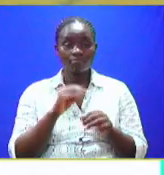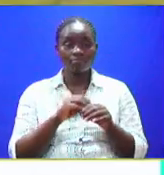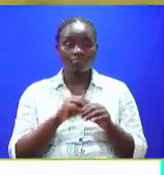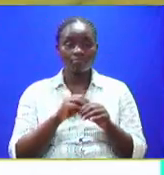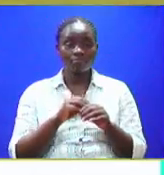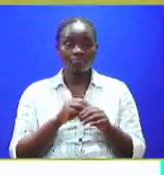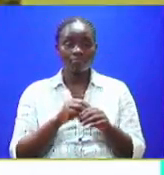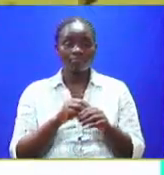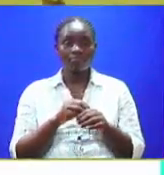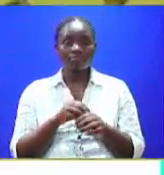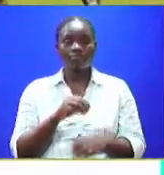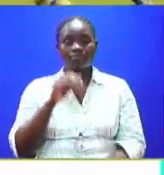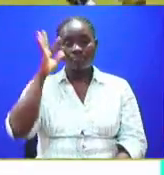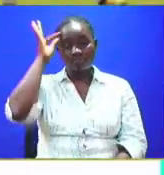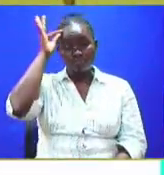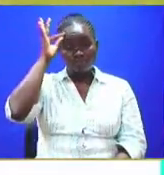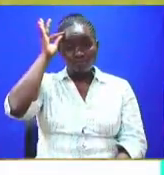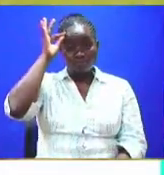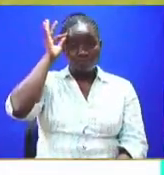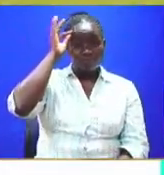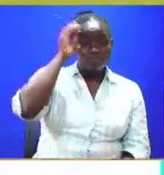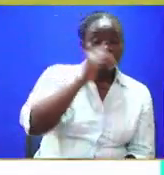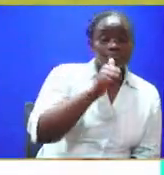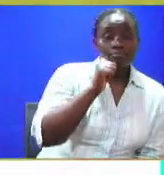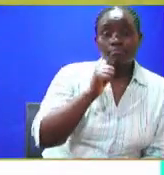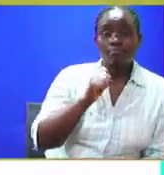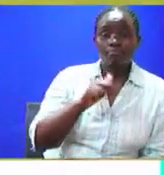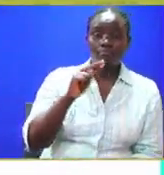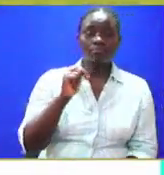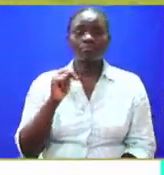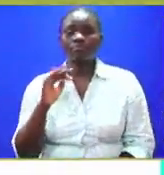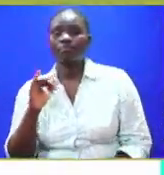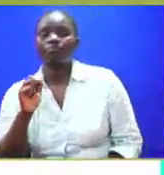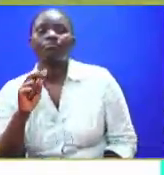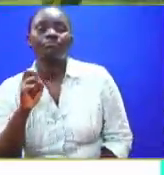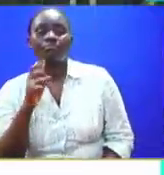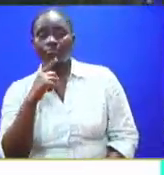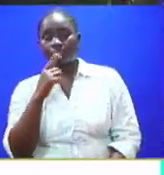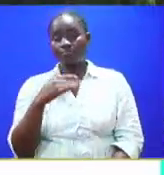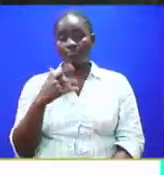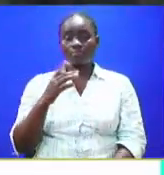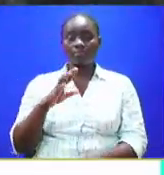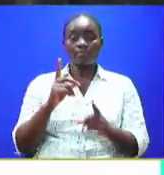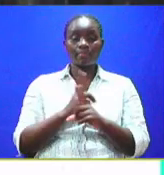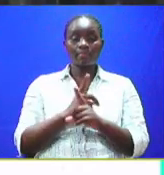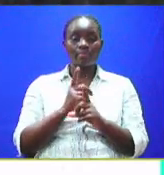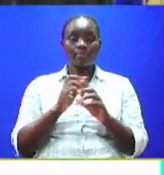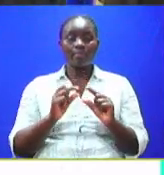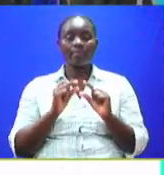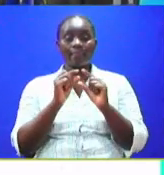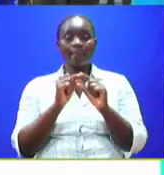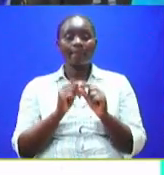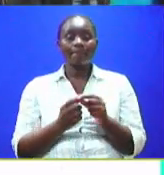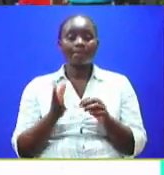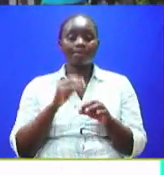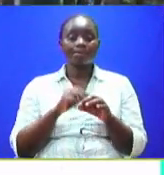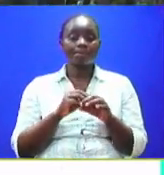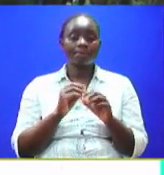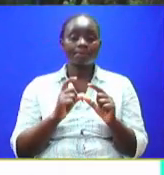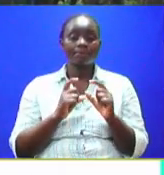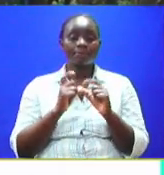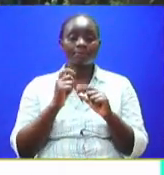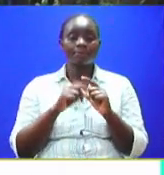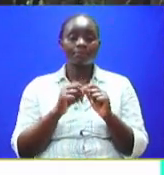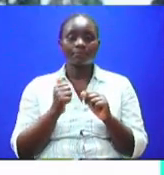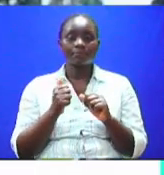Football Federation Orosa Gerwa Nyamira Vincent Nyasani. Maiga yokana nebiego au au ni gwali ya ira yogo cha comment ebiego ebyo asse Ntunda